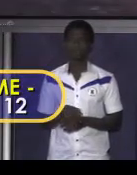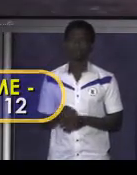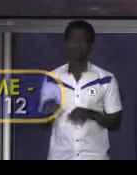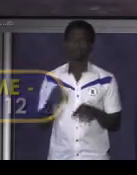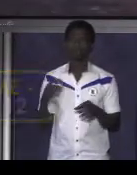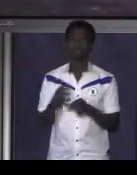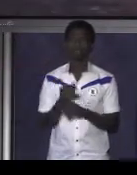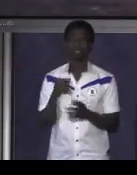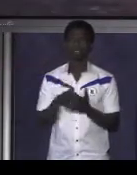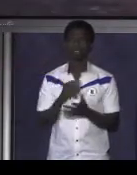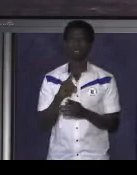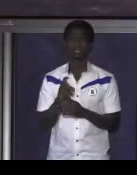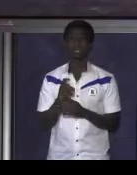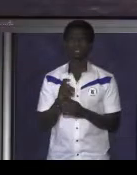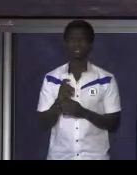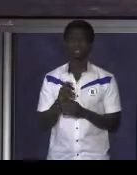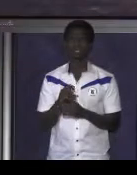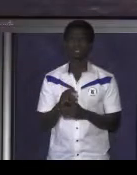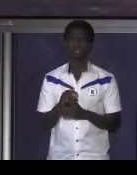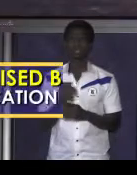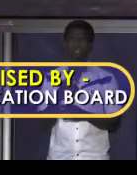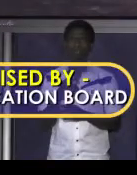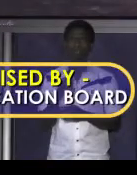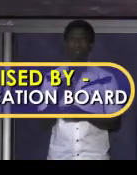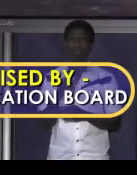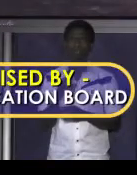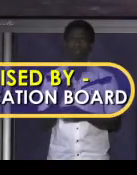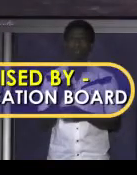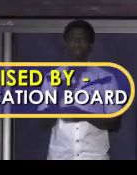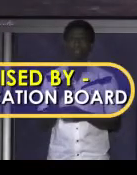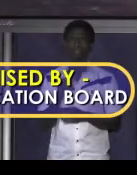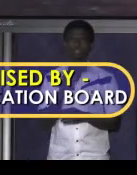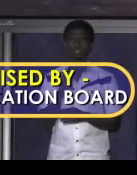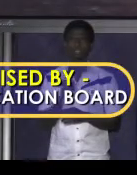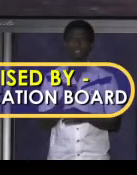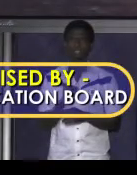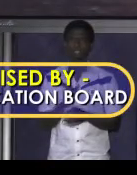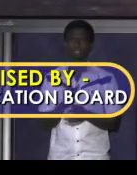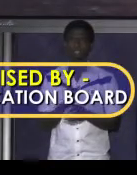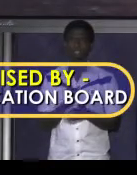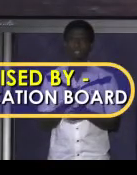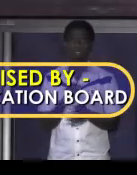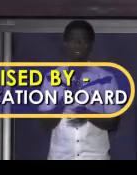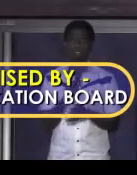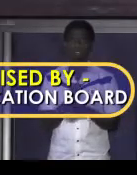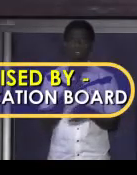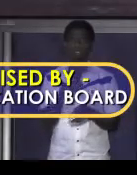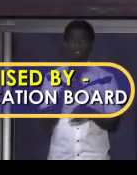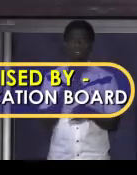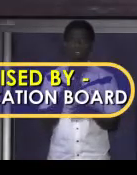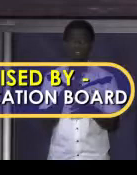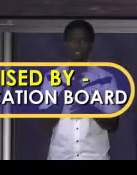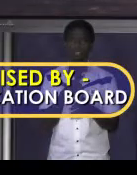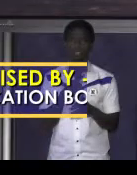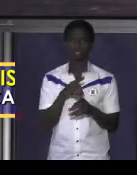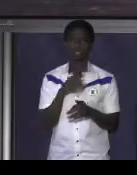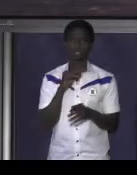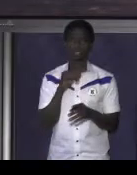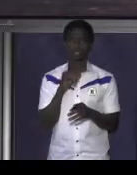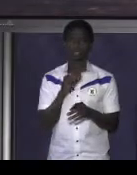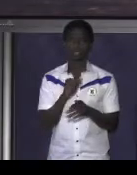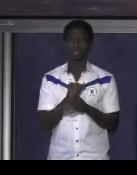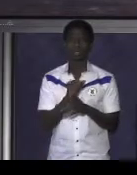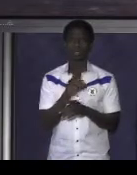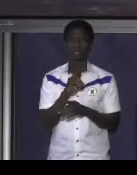did you get it? Gorgeously is an adjective. So, if you have